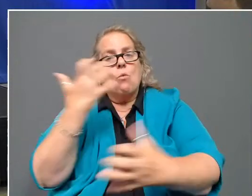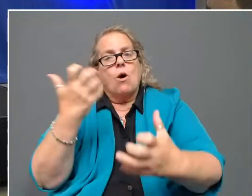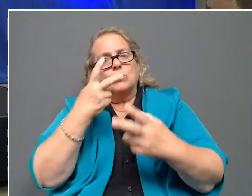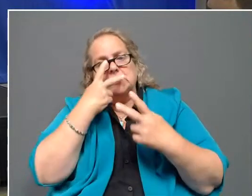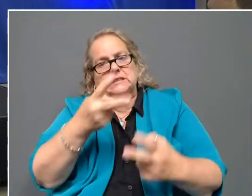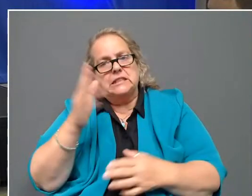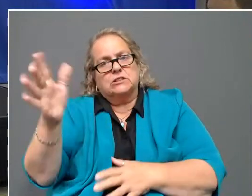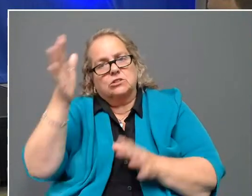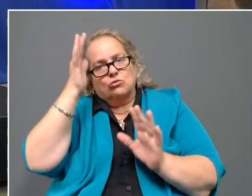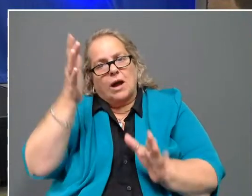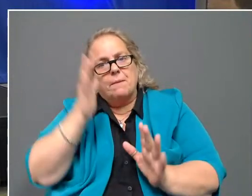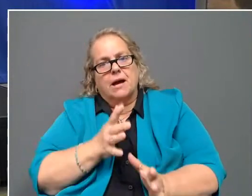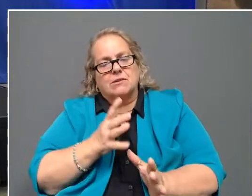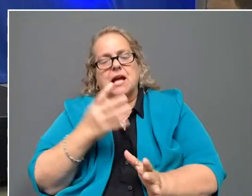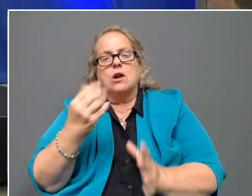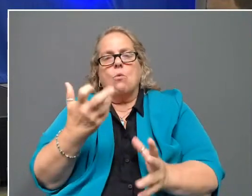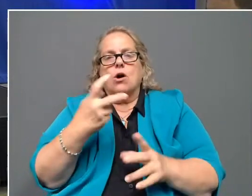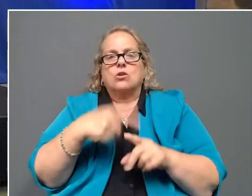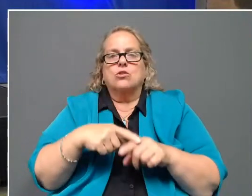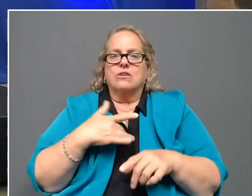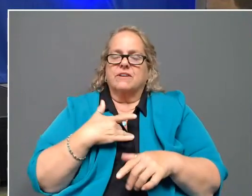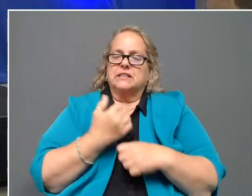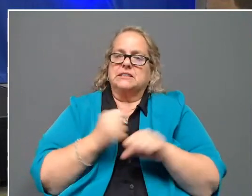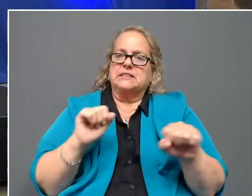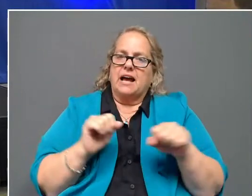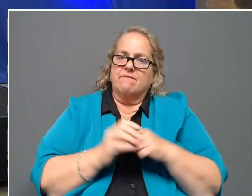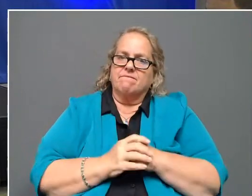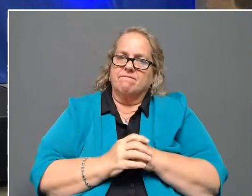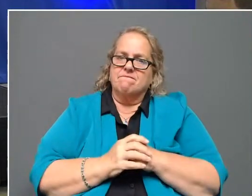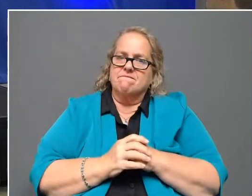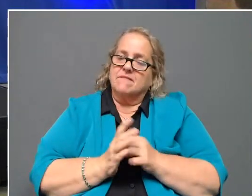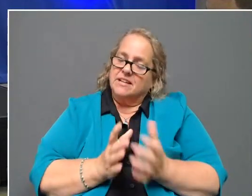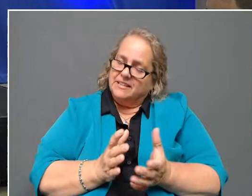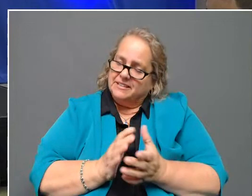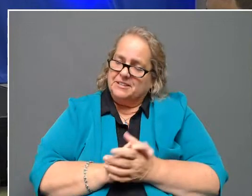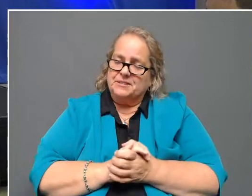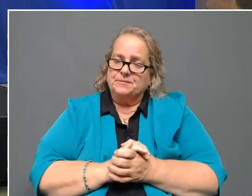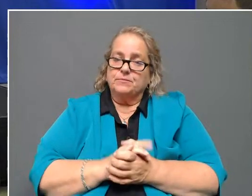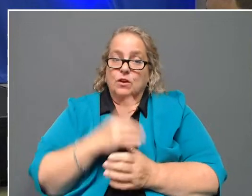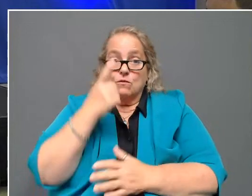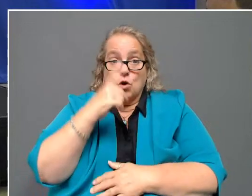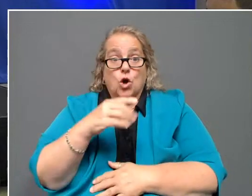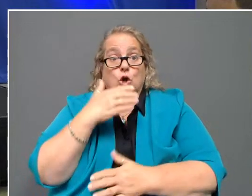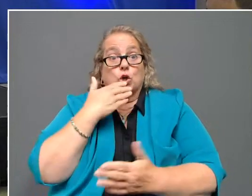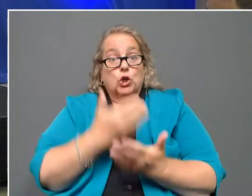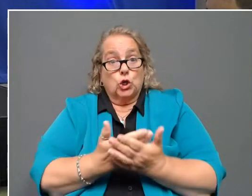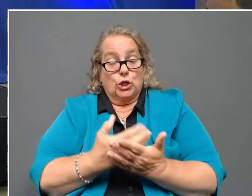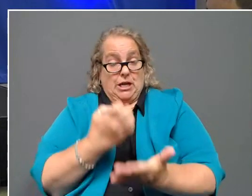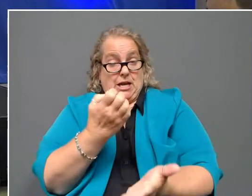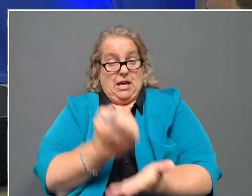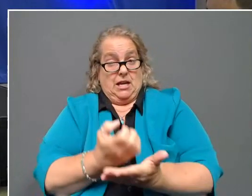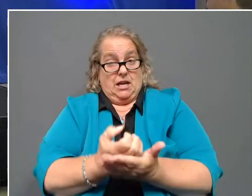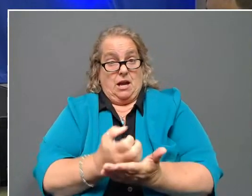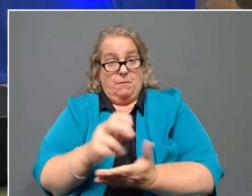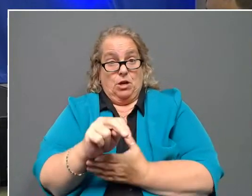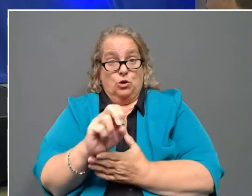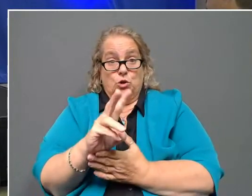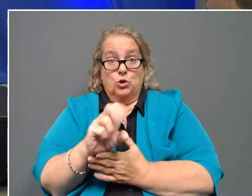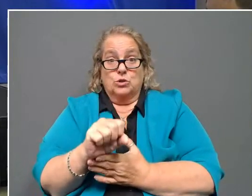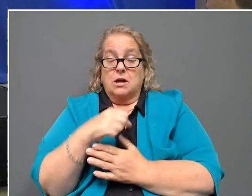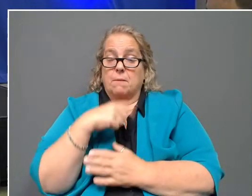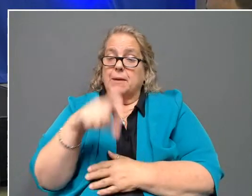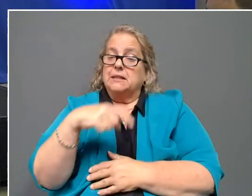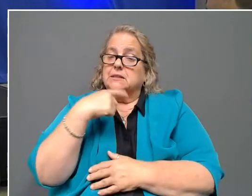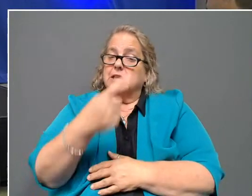safer. Now, for some good economic news. I got to tell you, this economy in